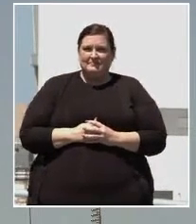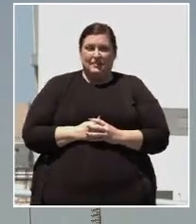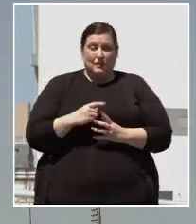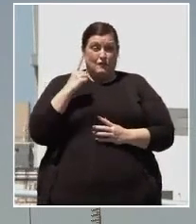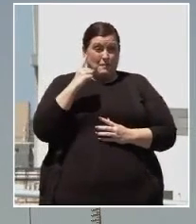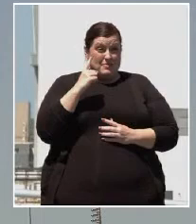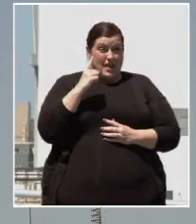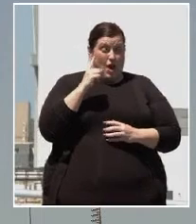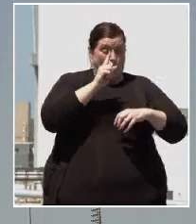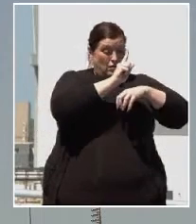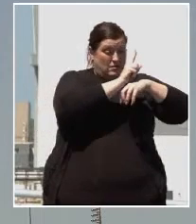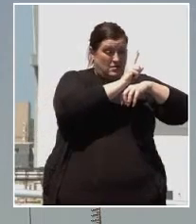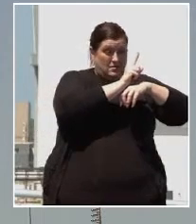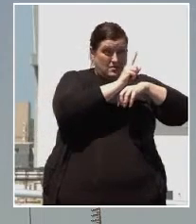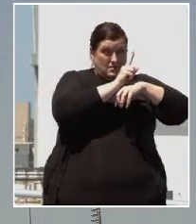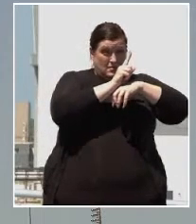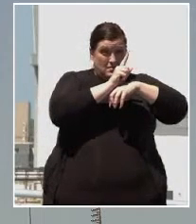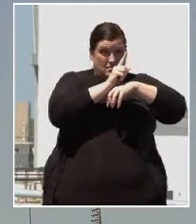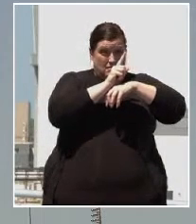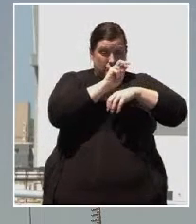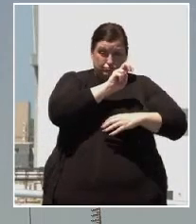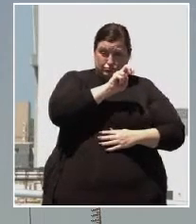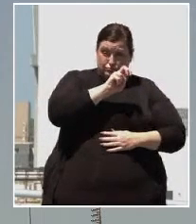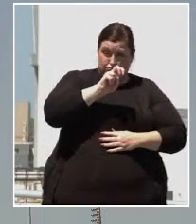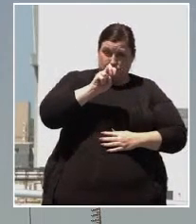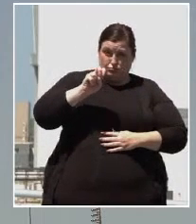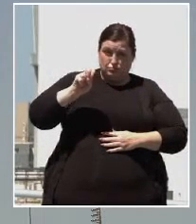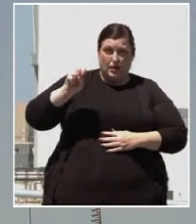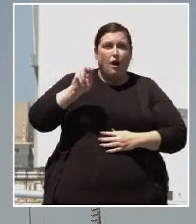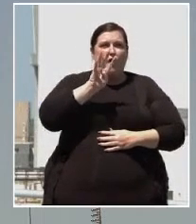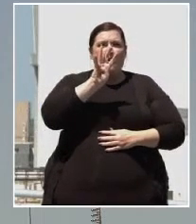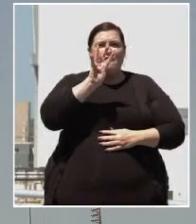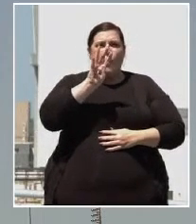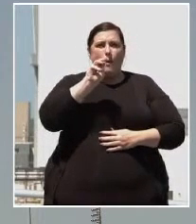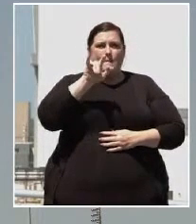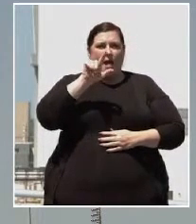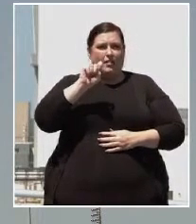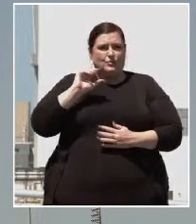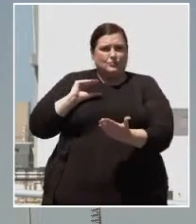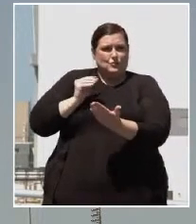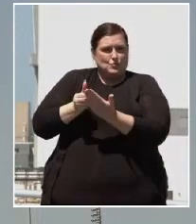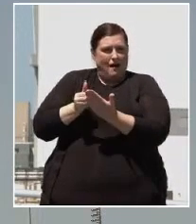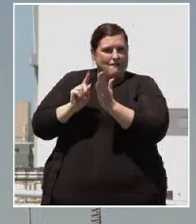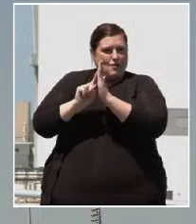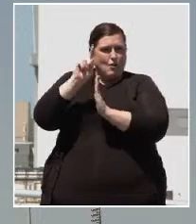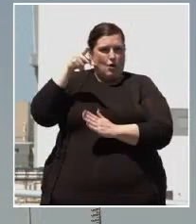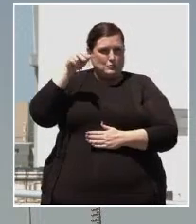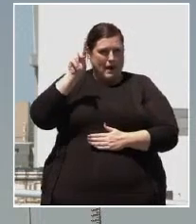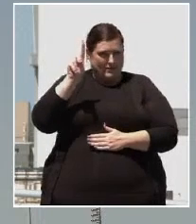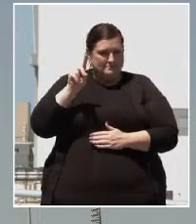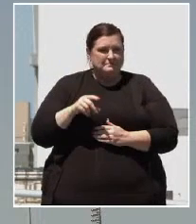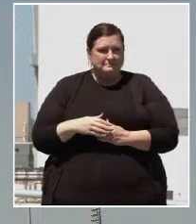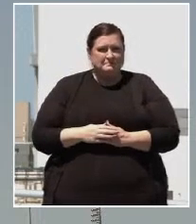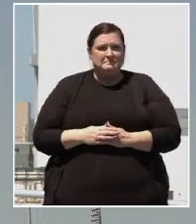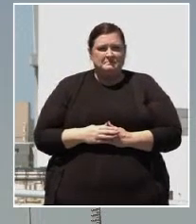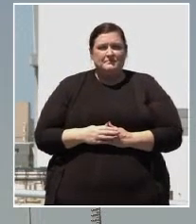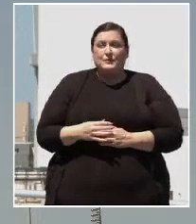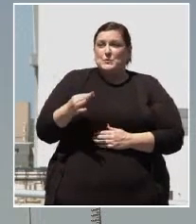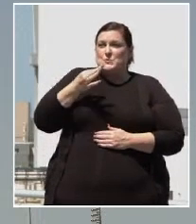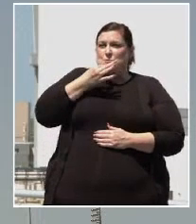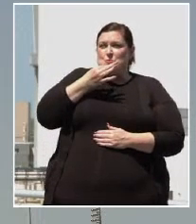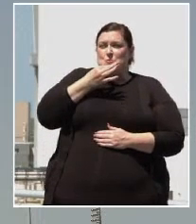there the crawler transported it four miles out there to the Launchpad and